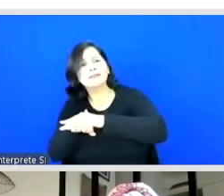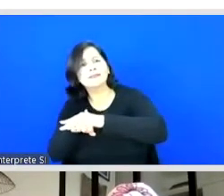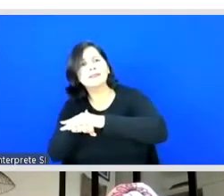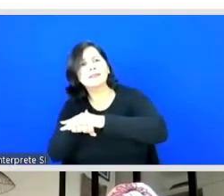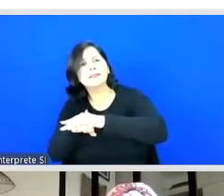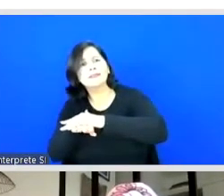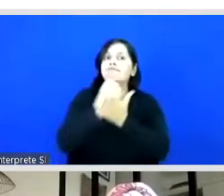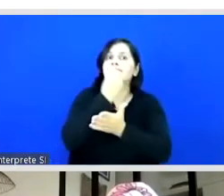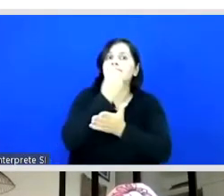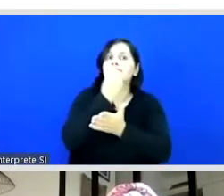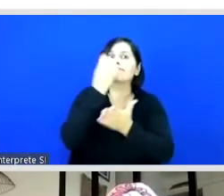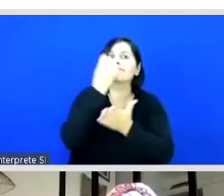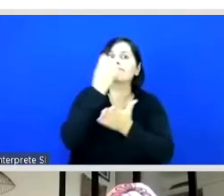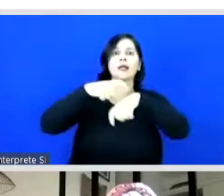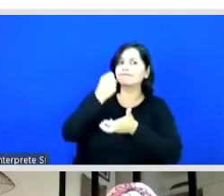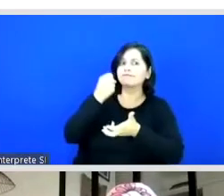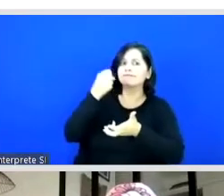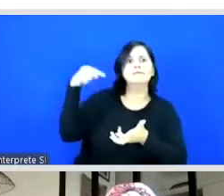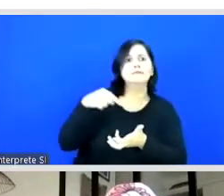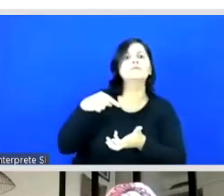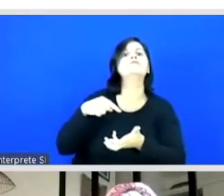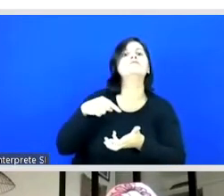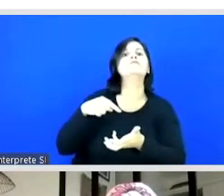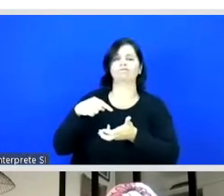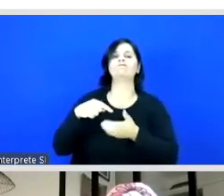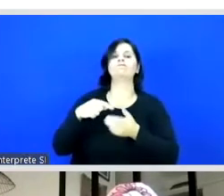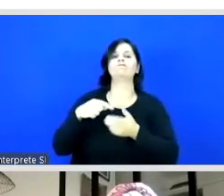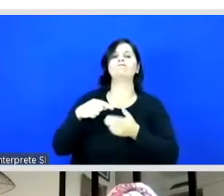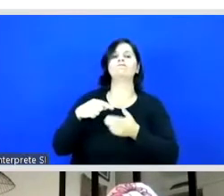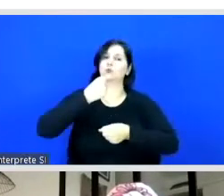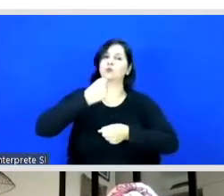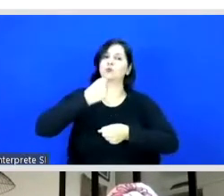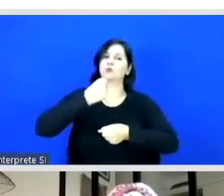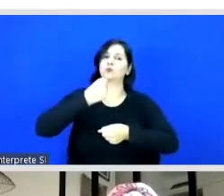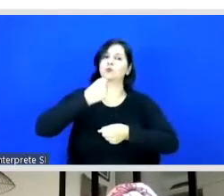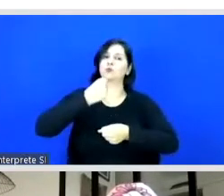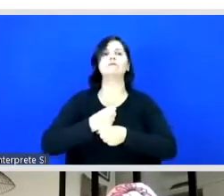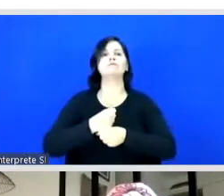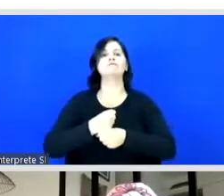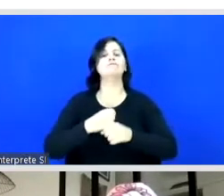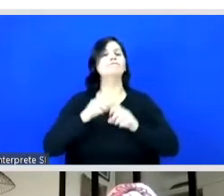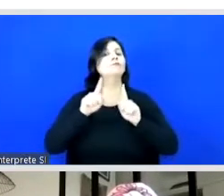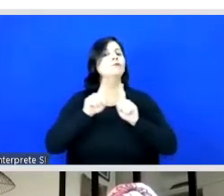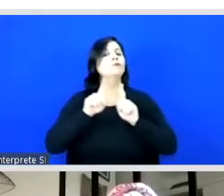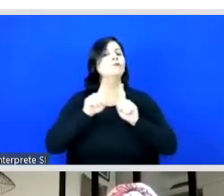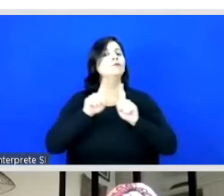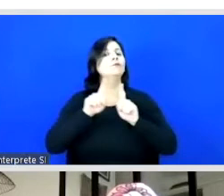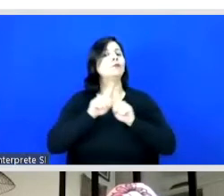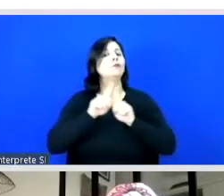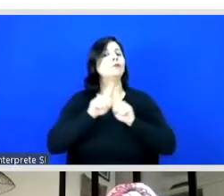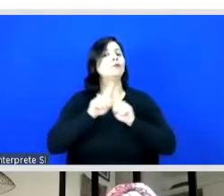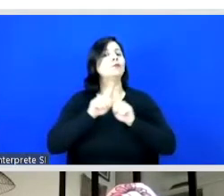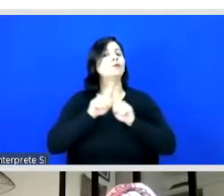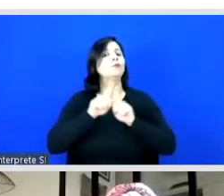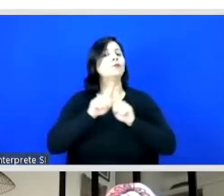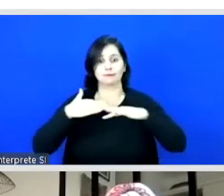the, another really important topic maybe later is actually how to explore deeper linkages between climate change, gender,